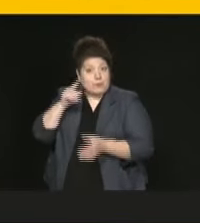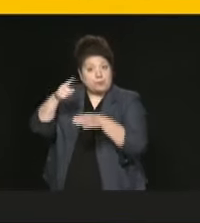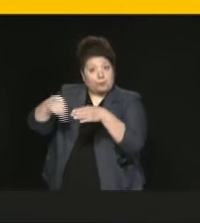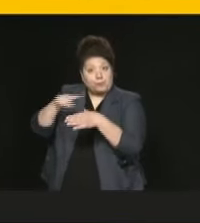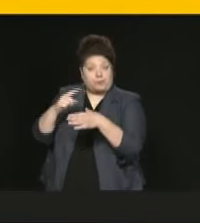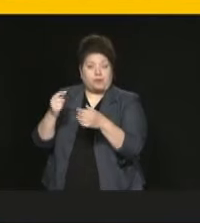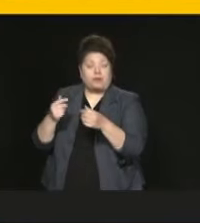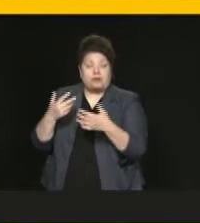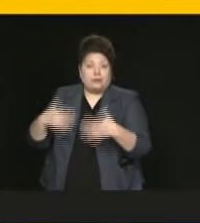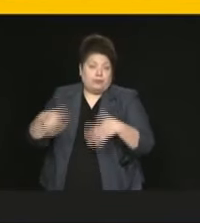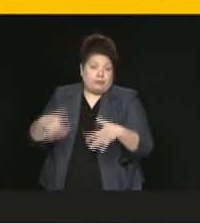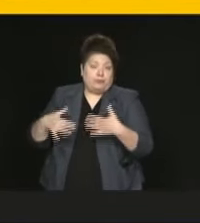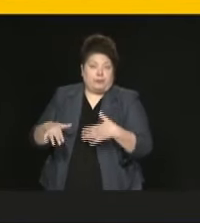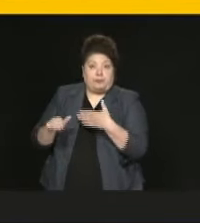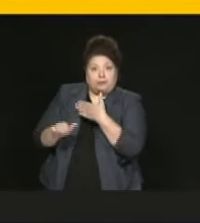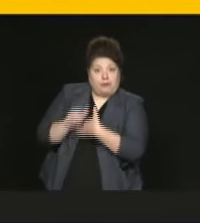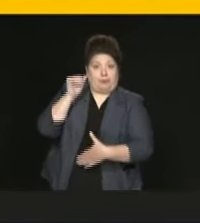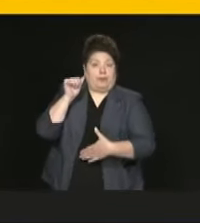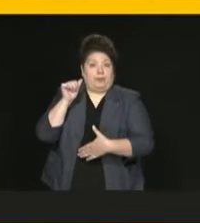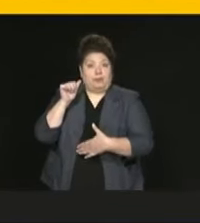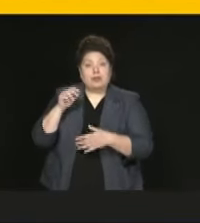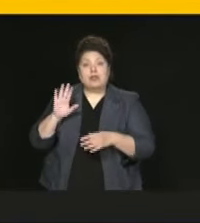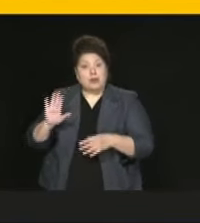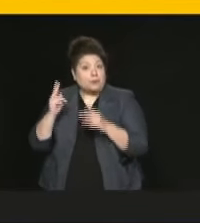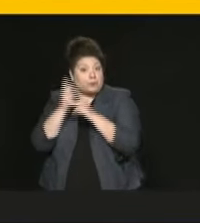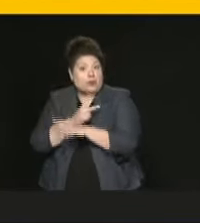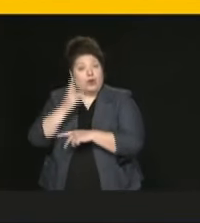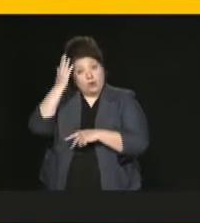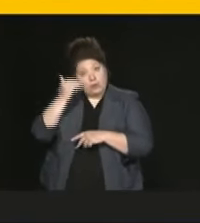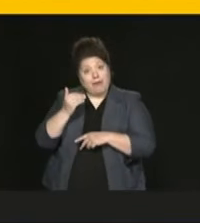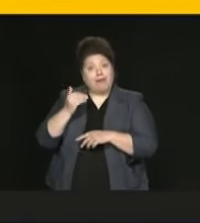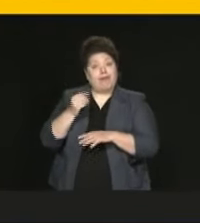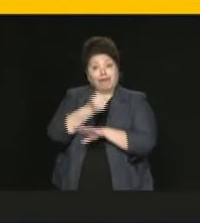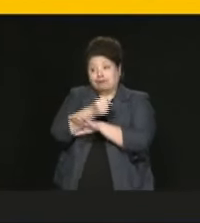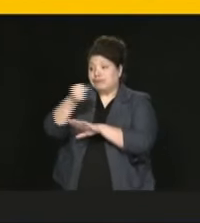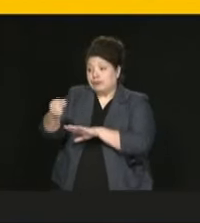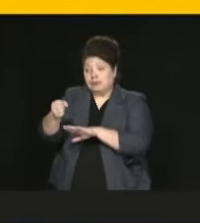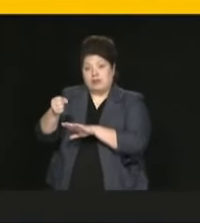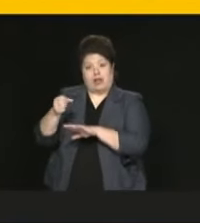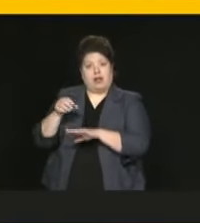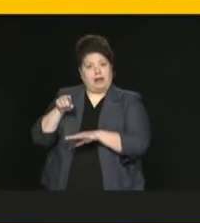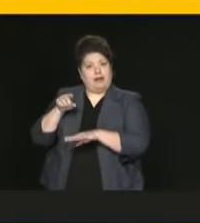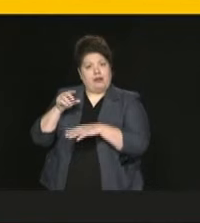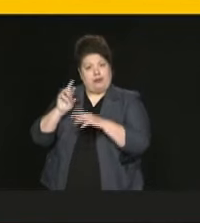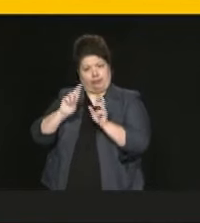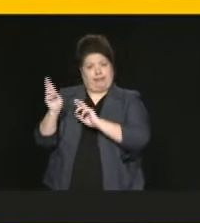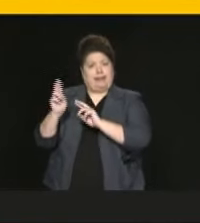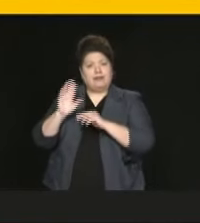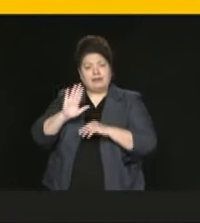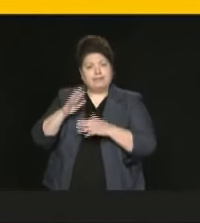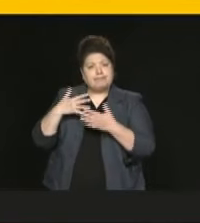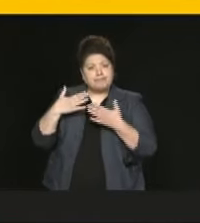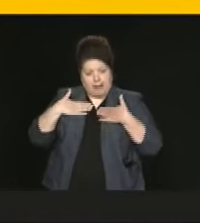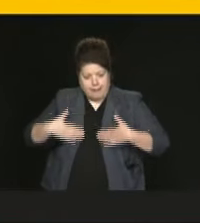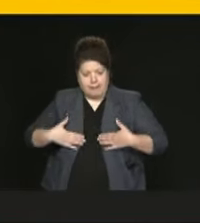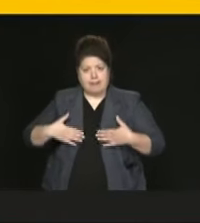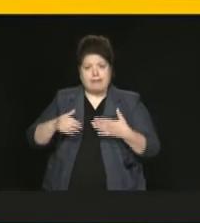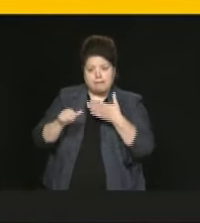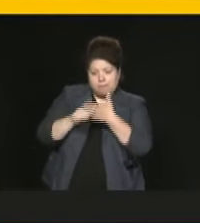and they're there because they're vulnerable in the first place, and they want to live out the rest of their lives in dignity. And